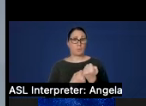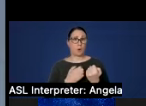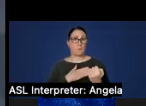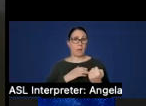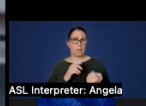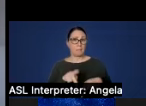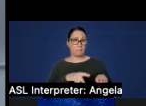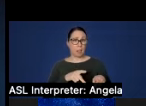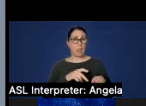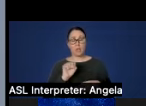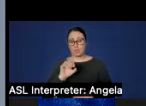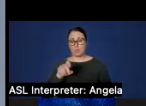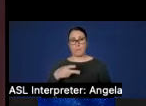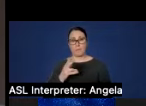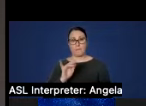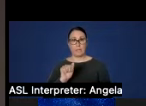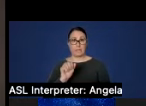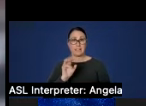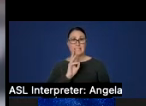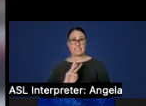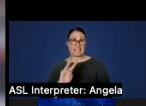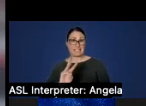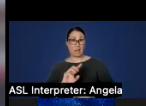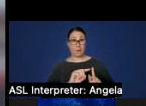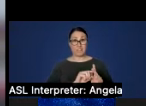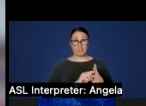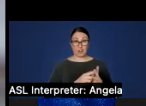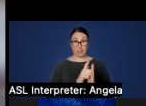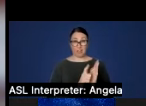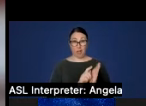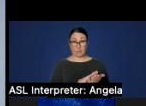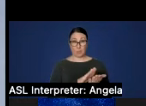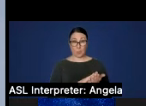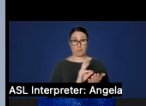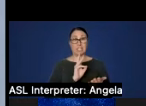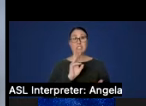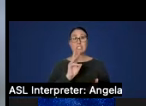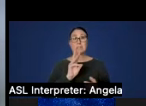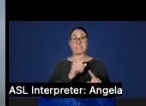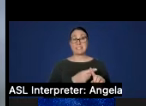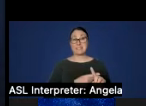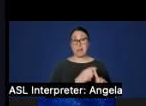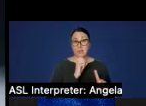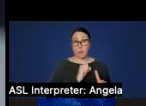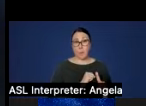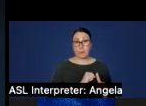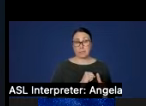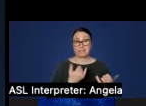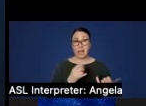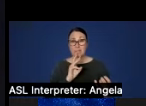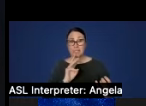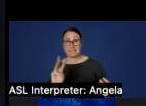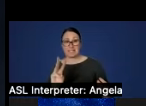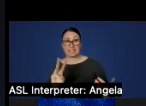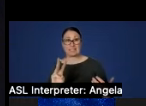Sophia is 6 years old right now, and when I went to law school, she was 6 months old. I had to leave her for the first